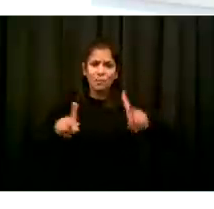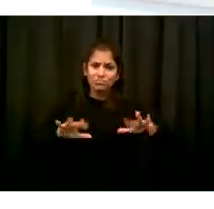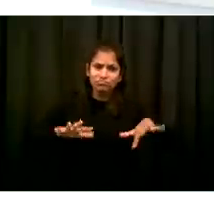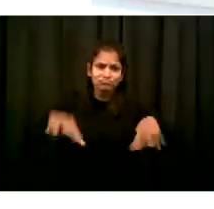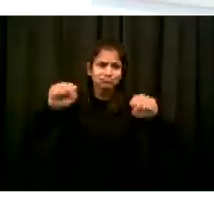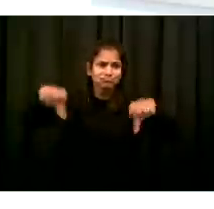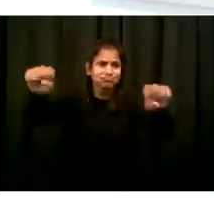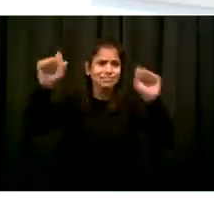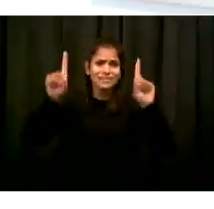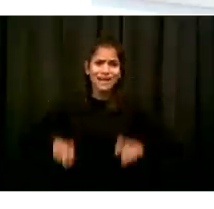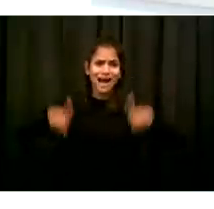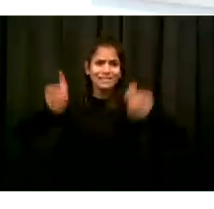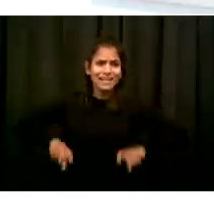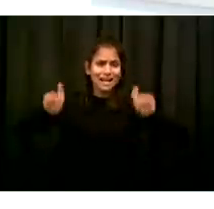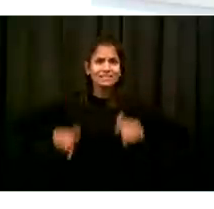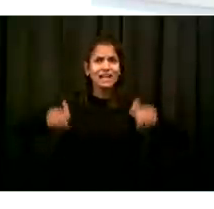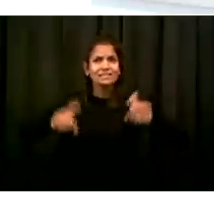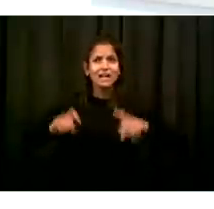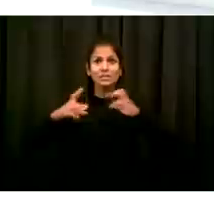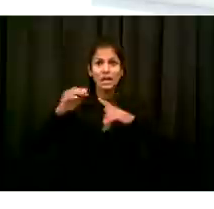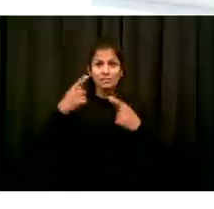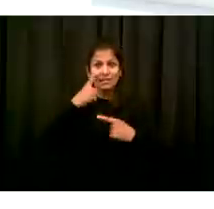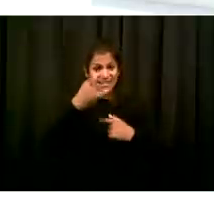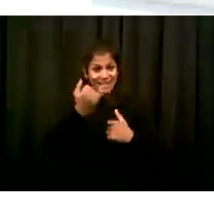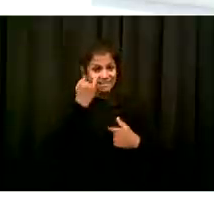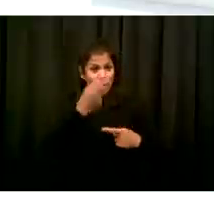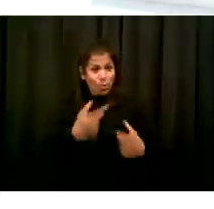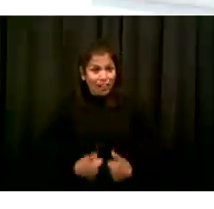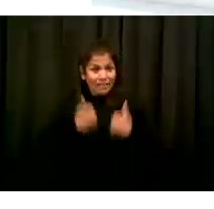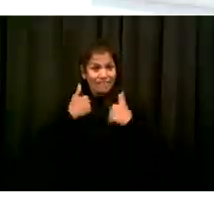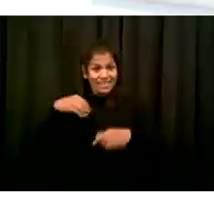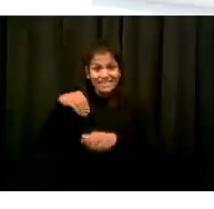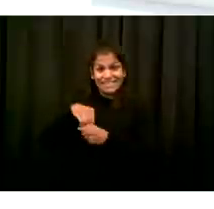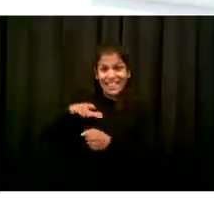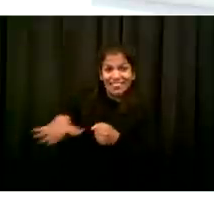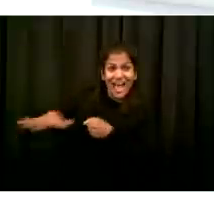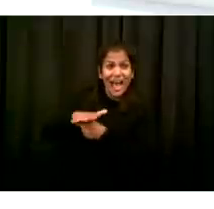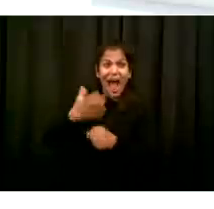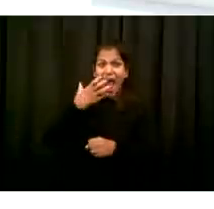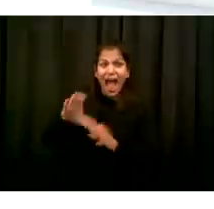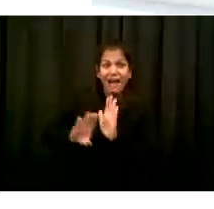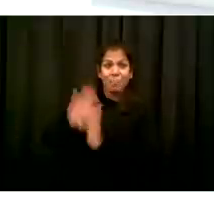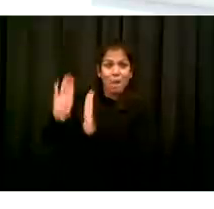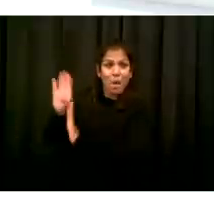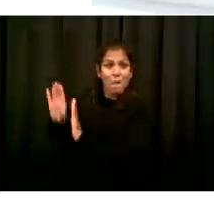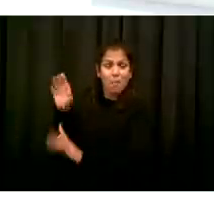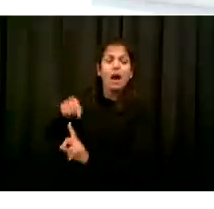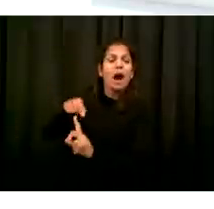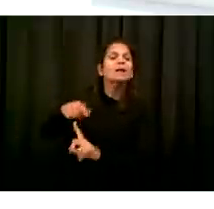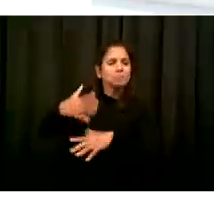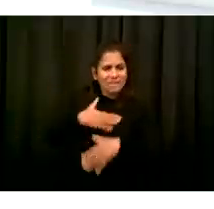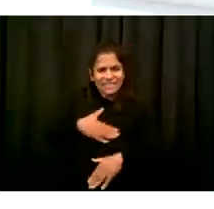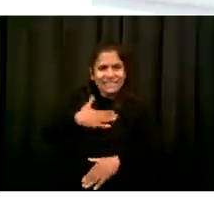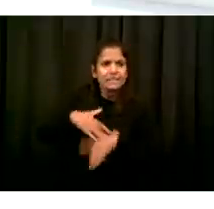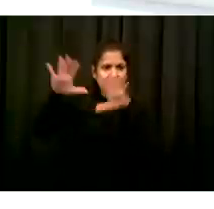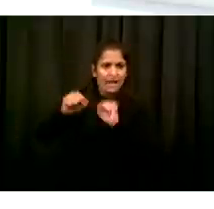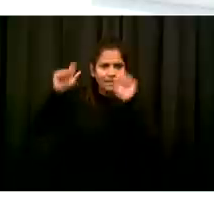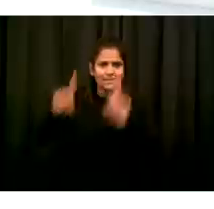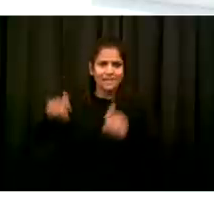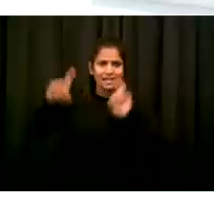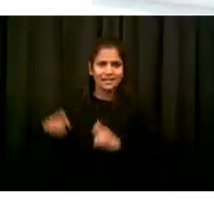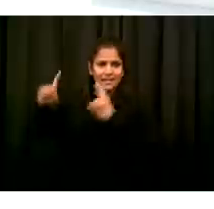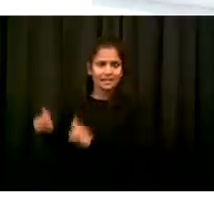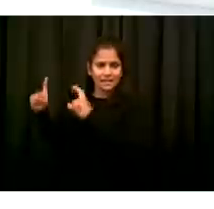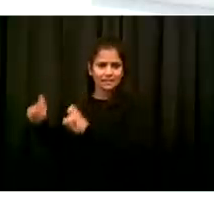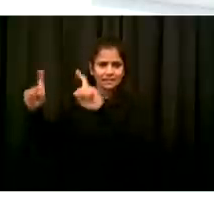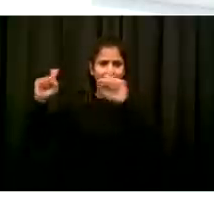particular, which is to get tested immediately, whether you're a student or someone else who's in that zip code. And we